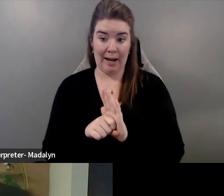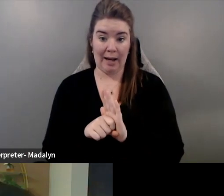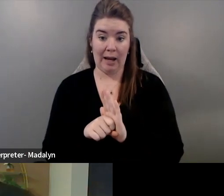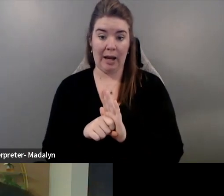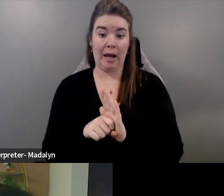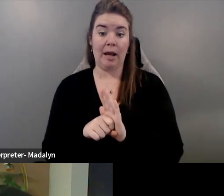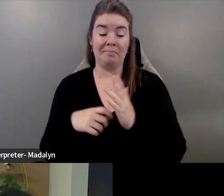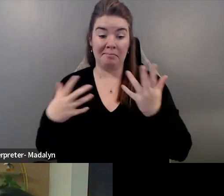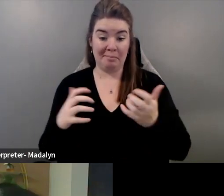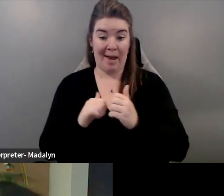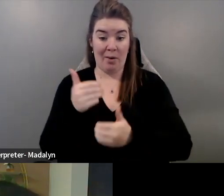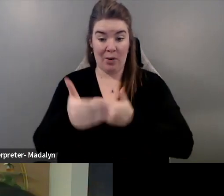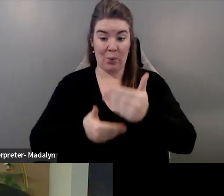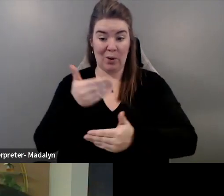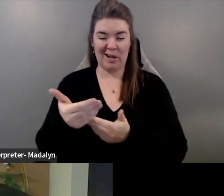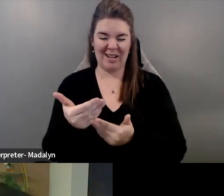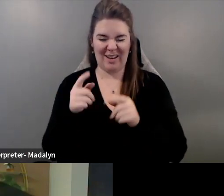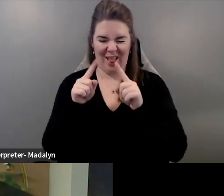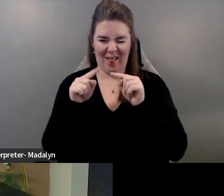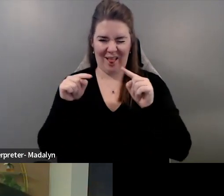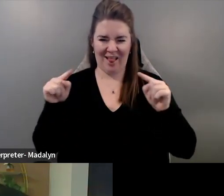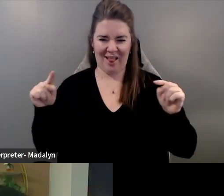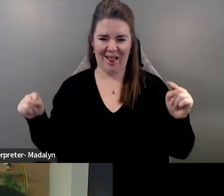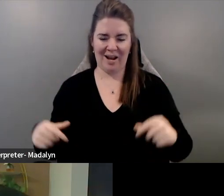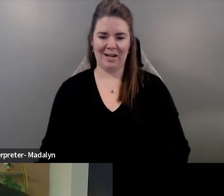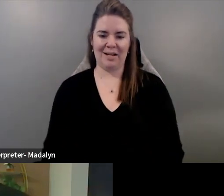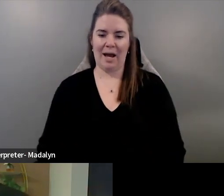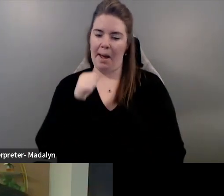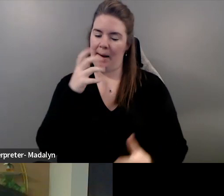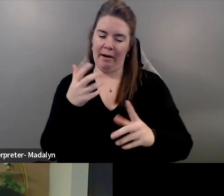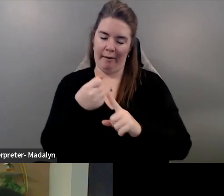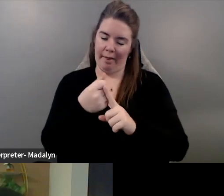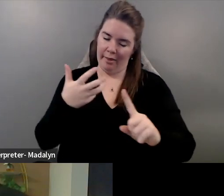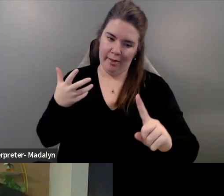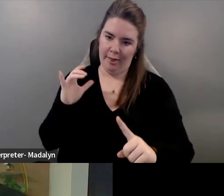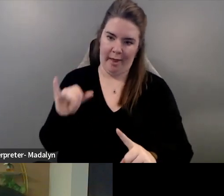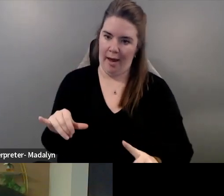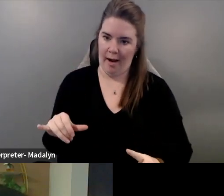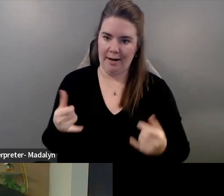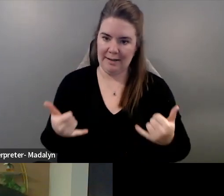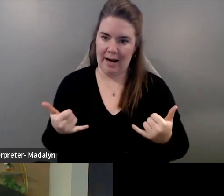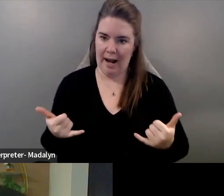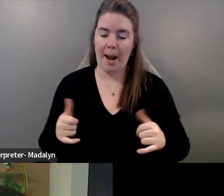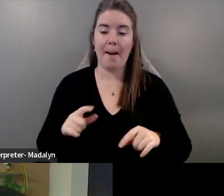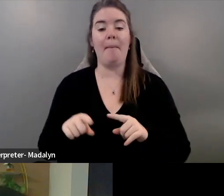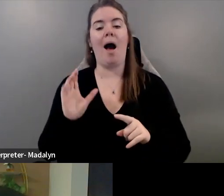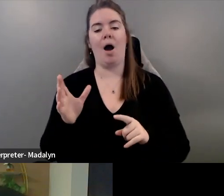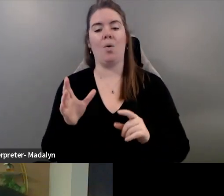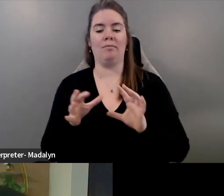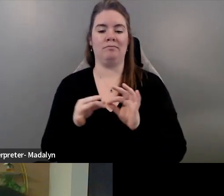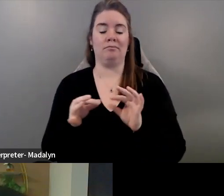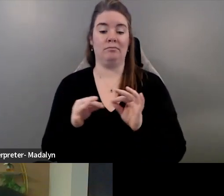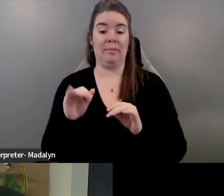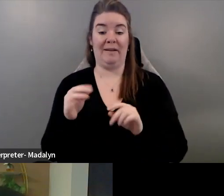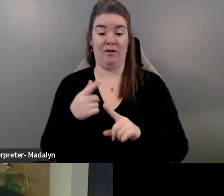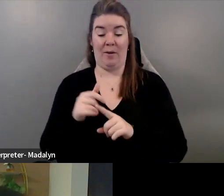that this works can be a little bit different. And I'm not here to talk about that today. But I will say that if there are folks from one of those states